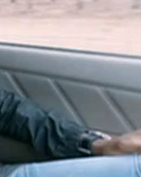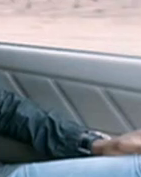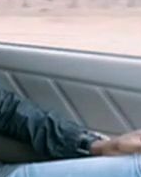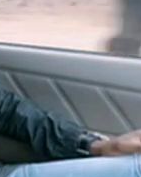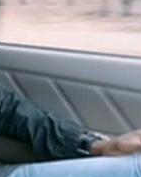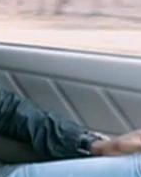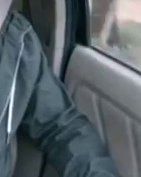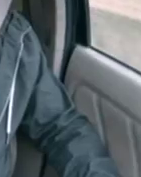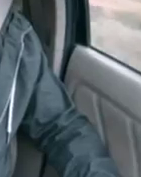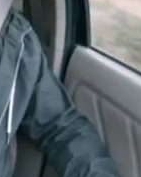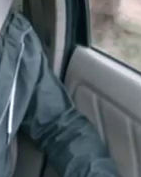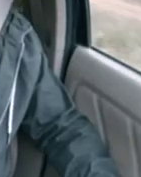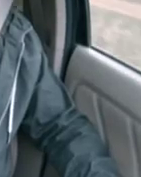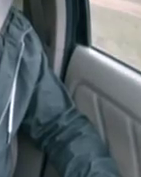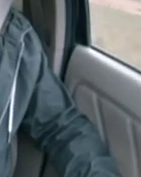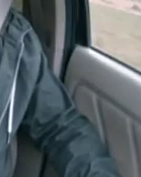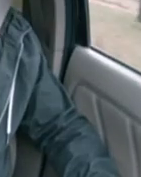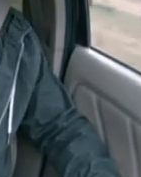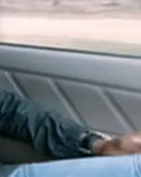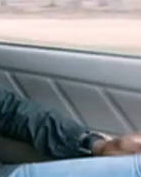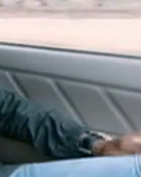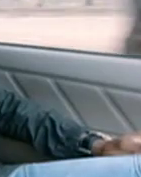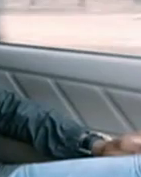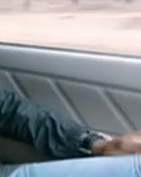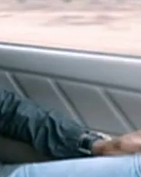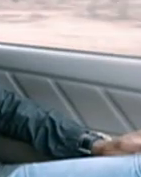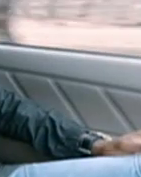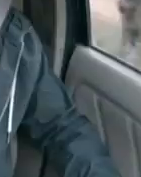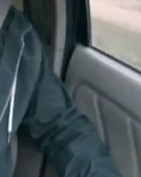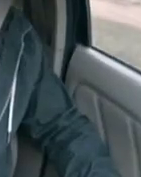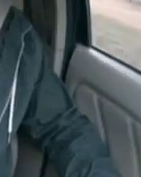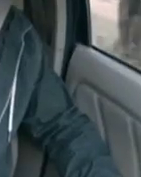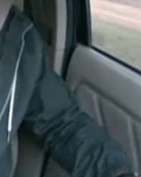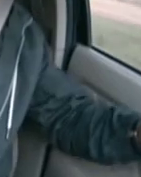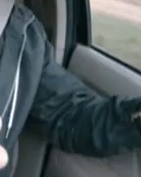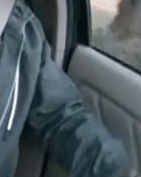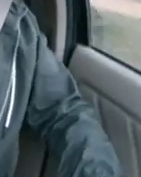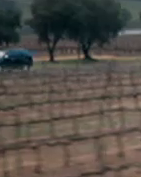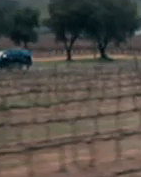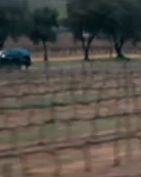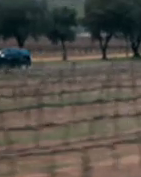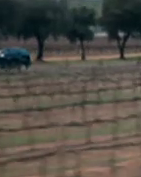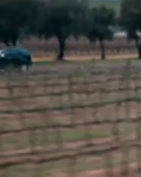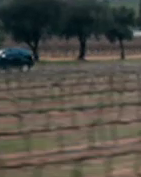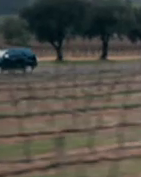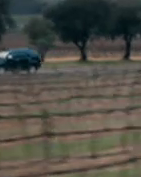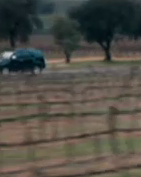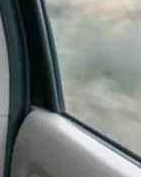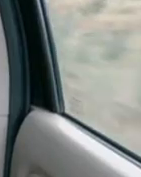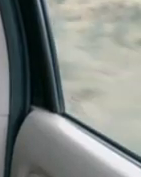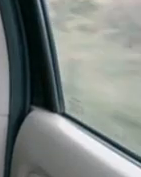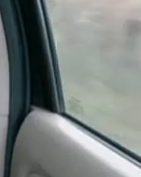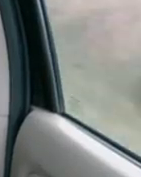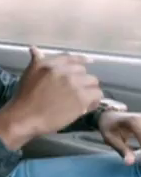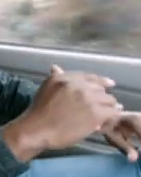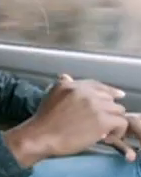month? I want to go to the Caribbean island. I want to go and get my groove back. You need to give your nephew a shout out. Give him